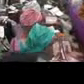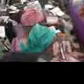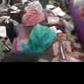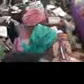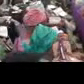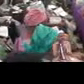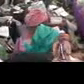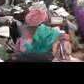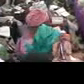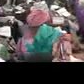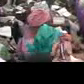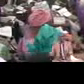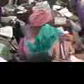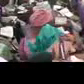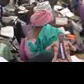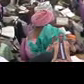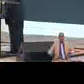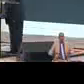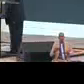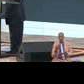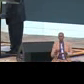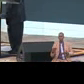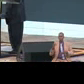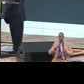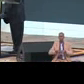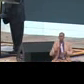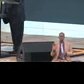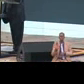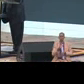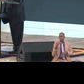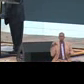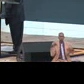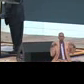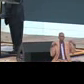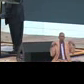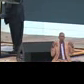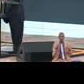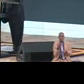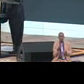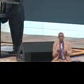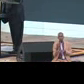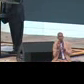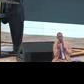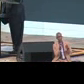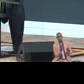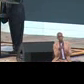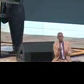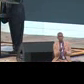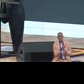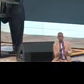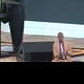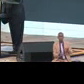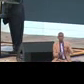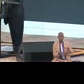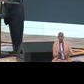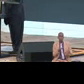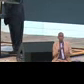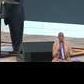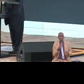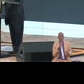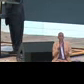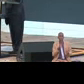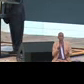on their shoulder and it's pressing them down. And anytime they're moving on and moving on, and when they're about to